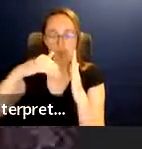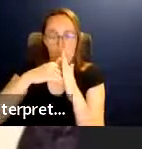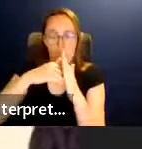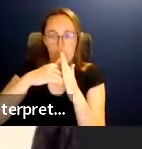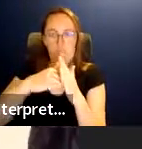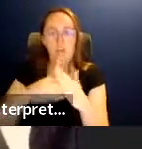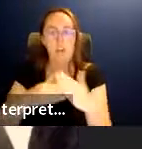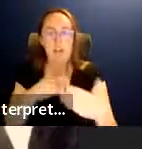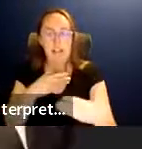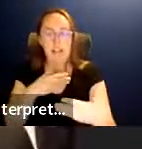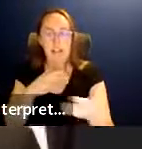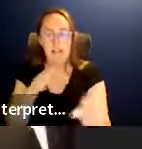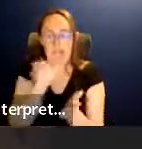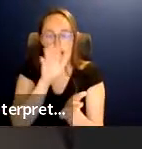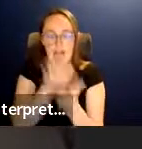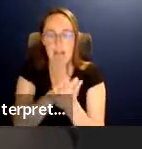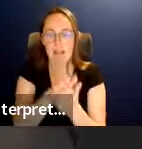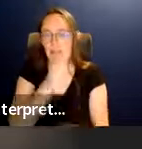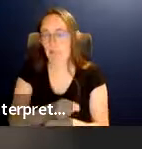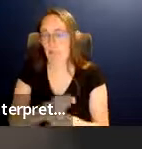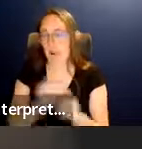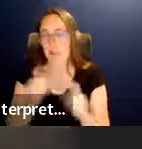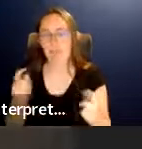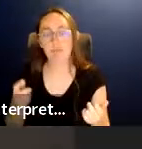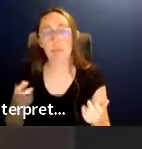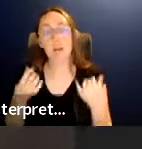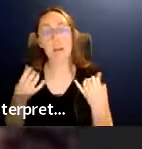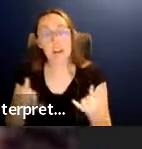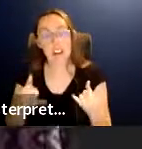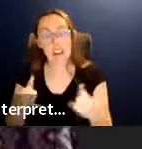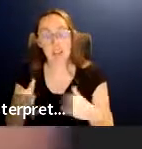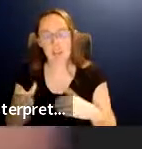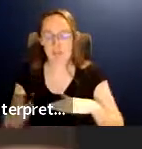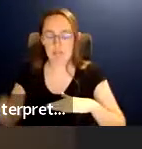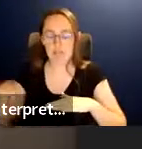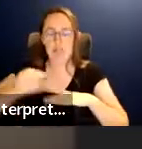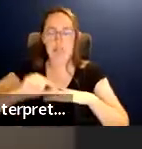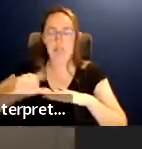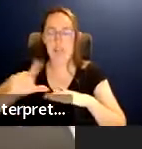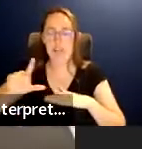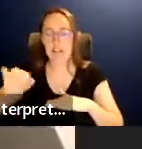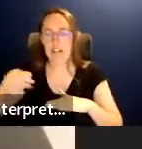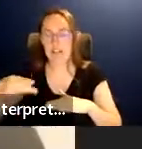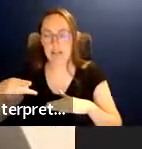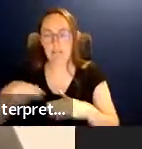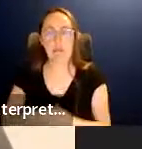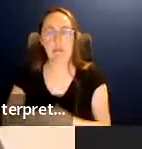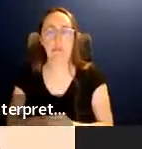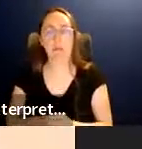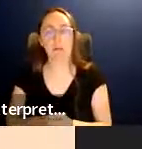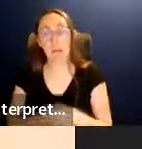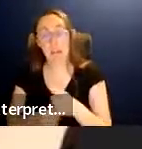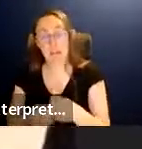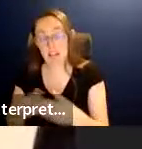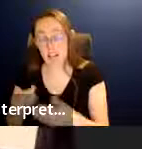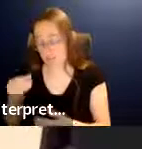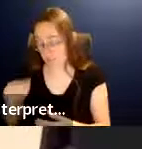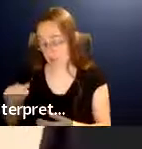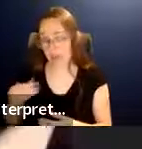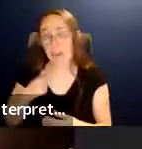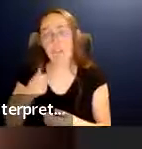later. Now I have to put a lip on. And in this bag, you've got a couple of lips.